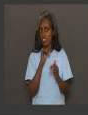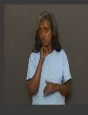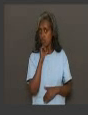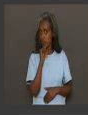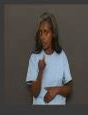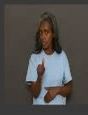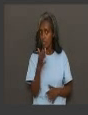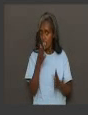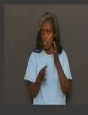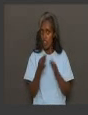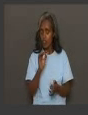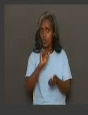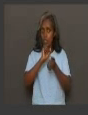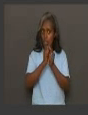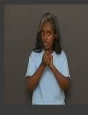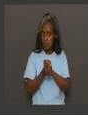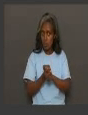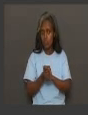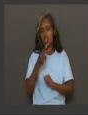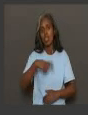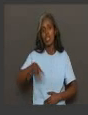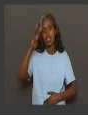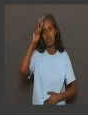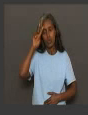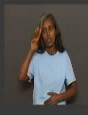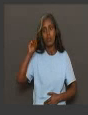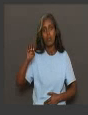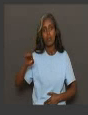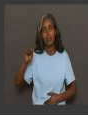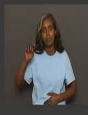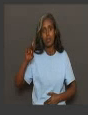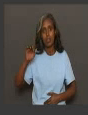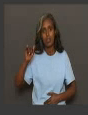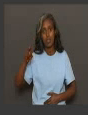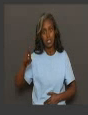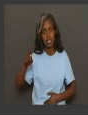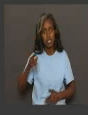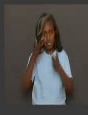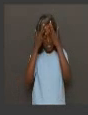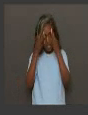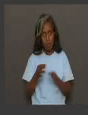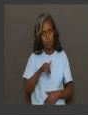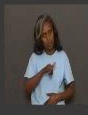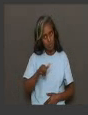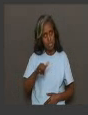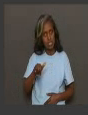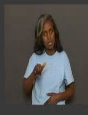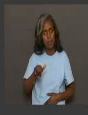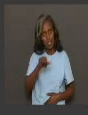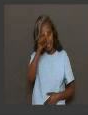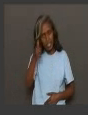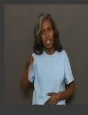matter if you transpose a square matrix. The determinant will be the same in